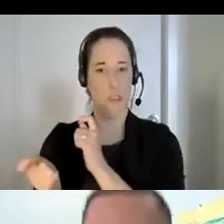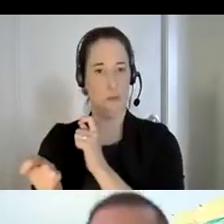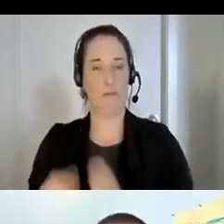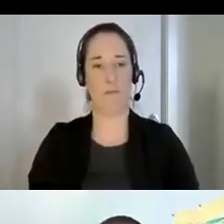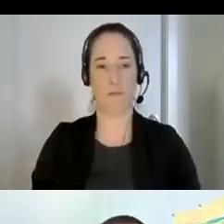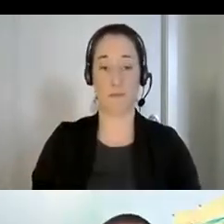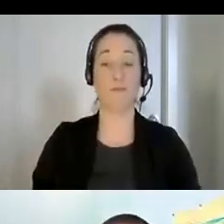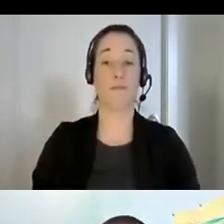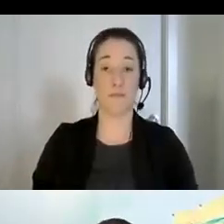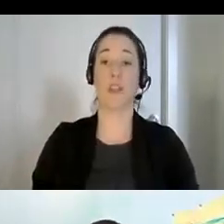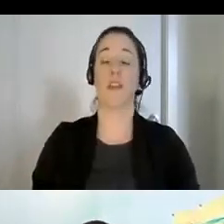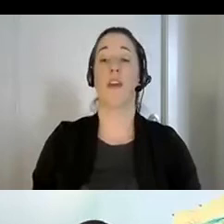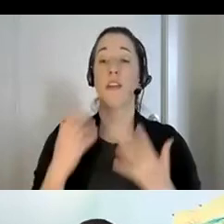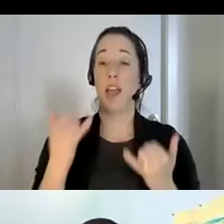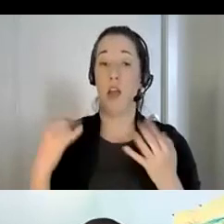And now for the next